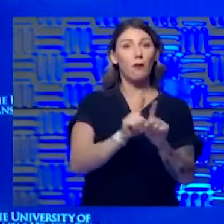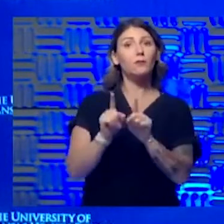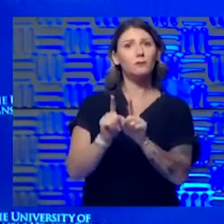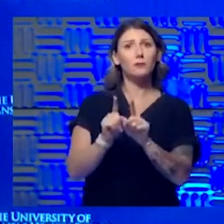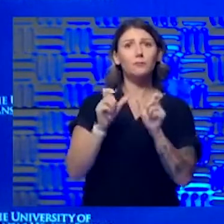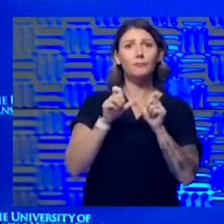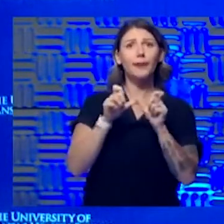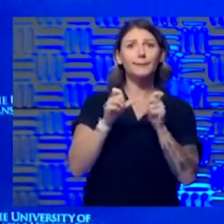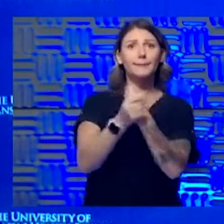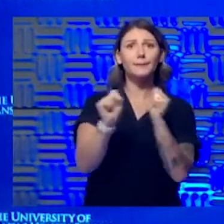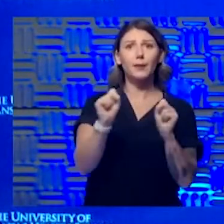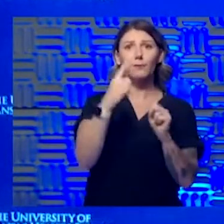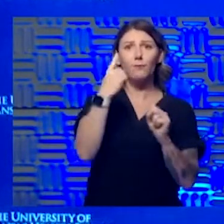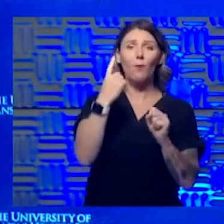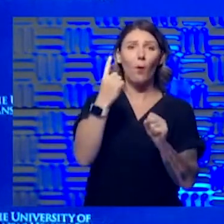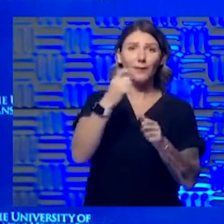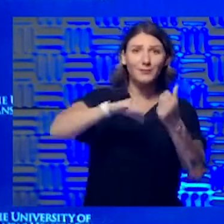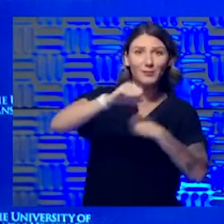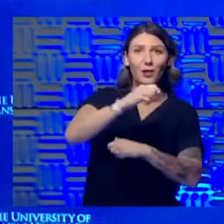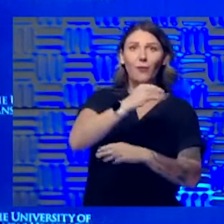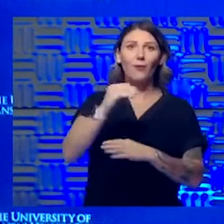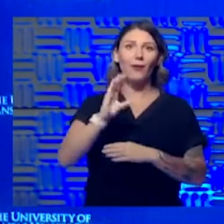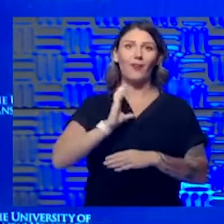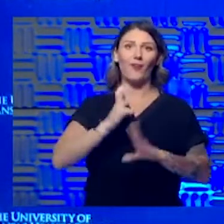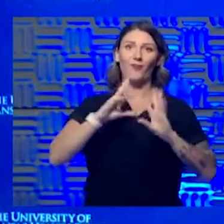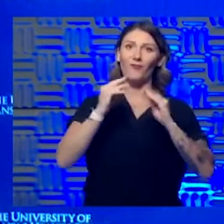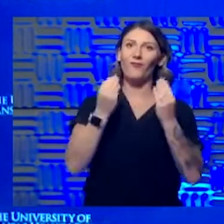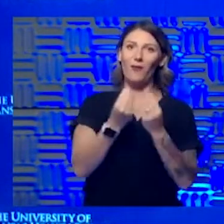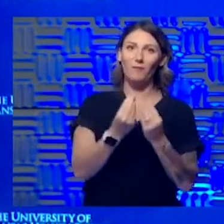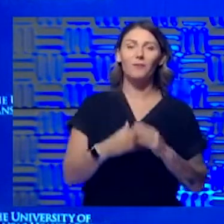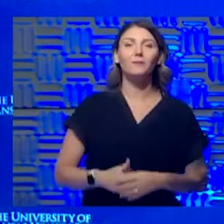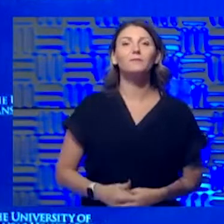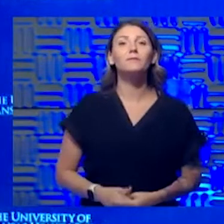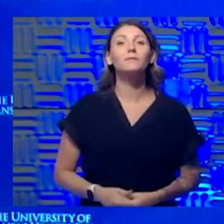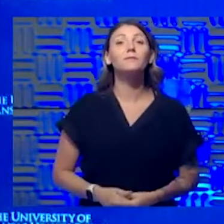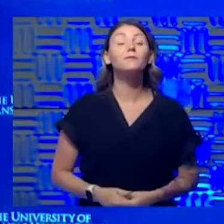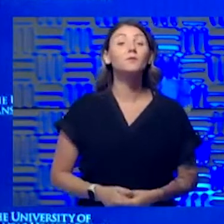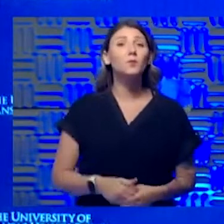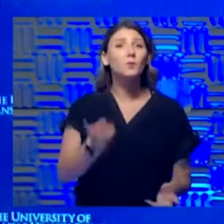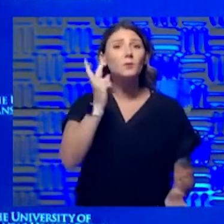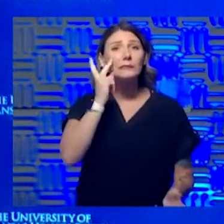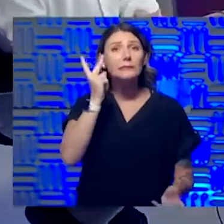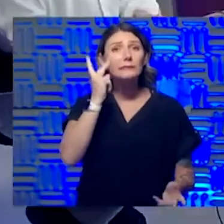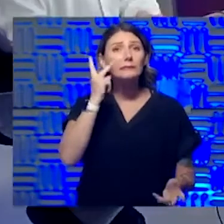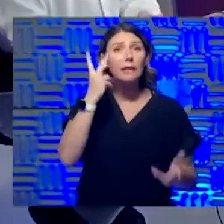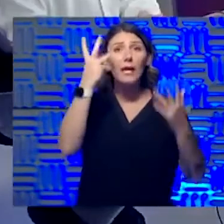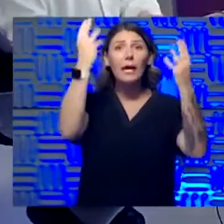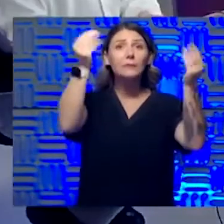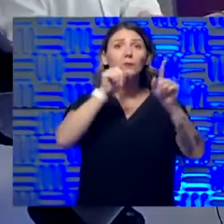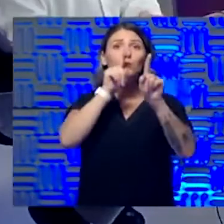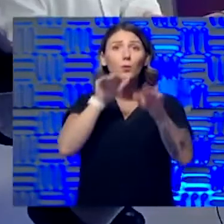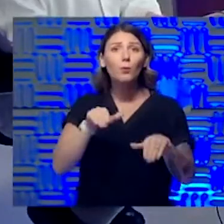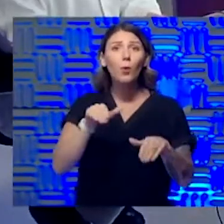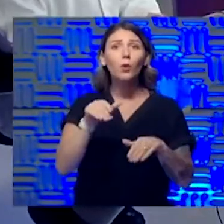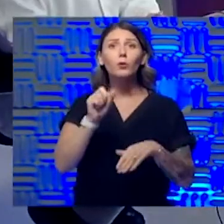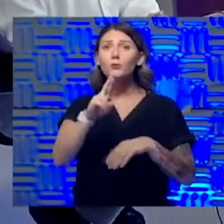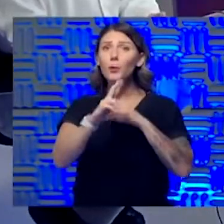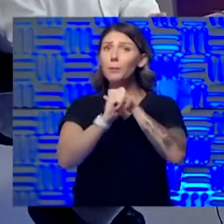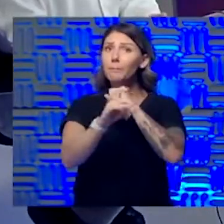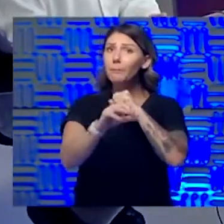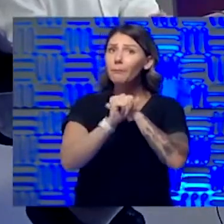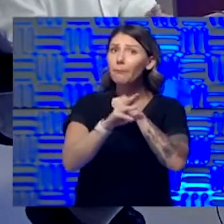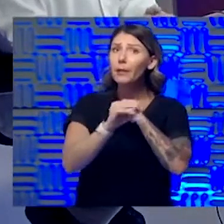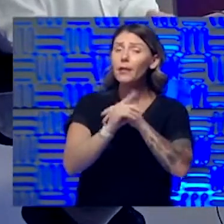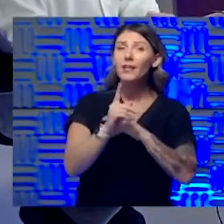safe and therefore our families safe at home too. Well, let's see if our media have questions out there. We usually turn to the media first and see if there's